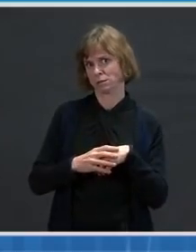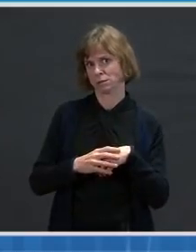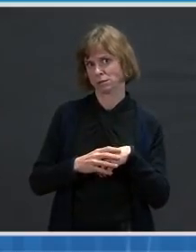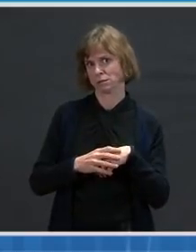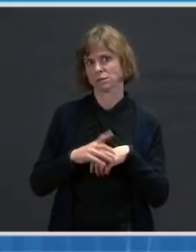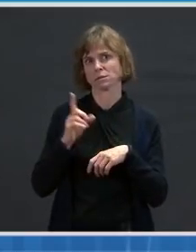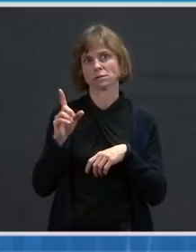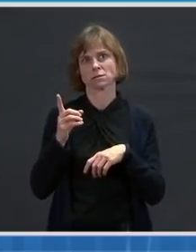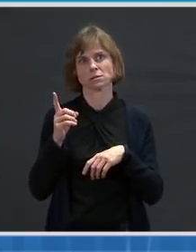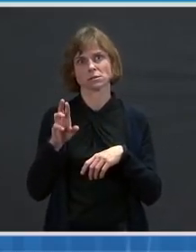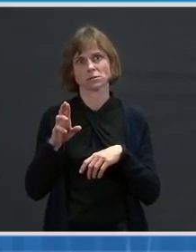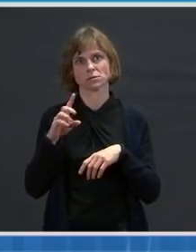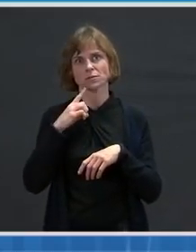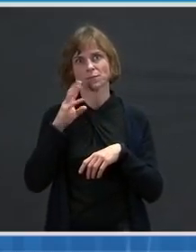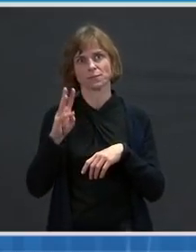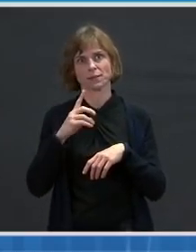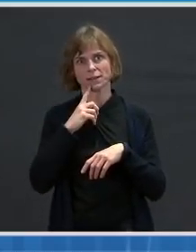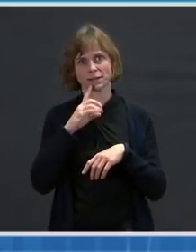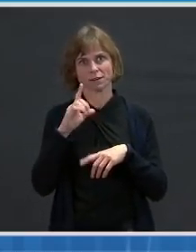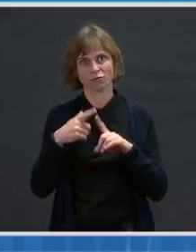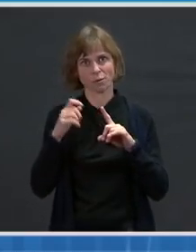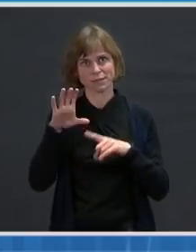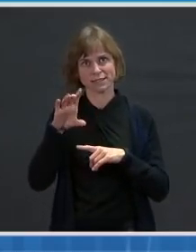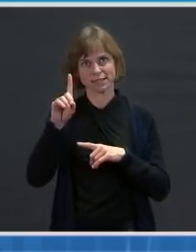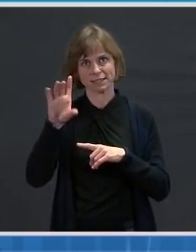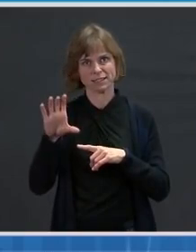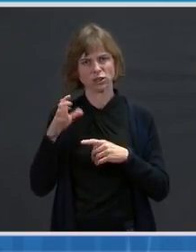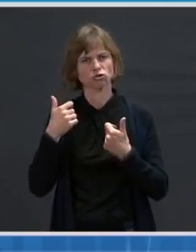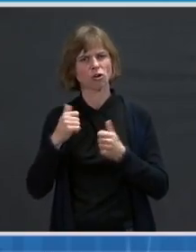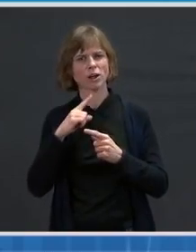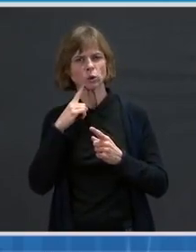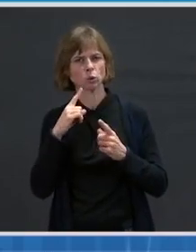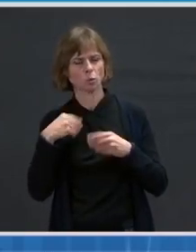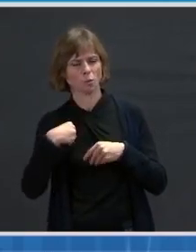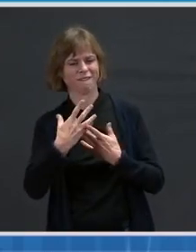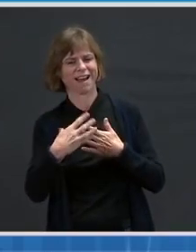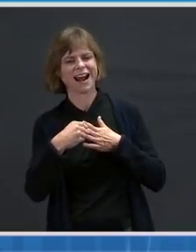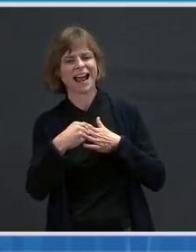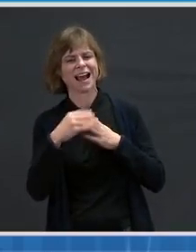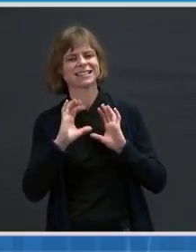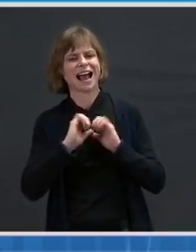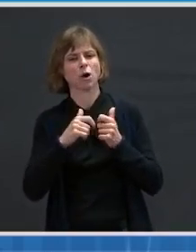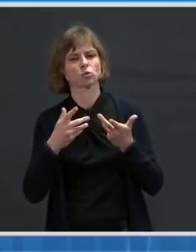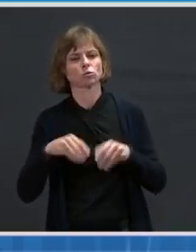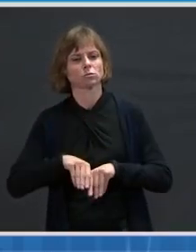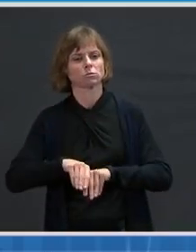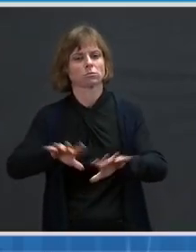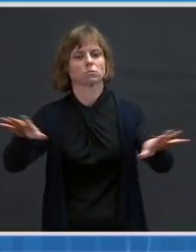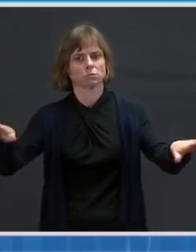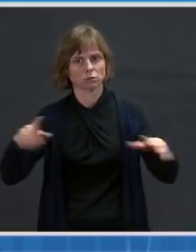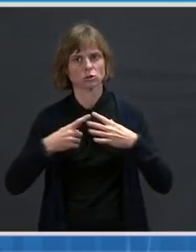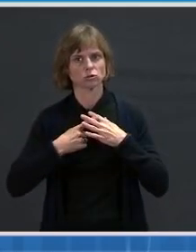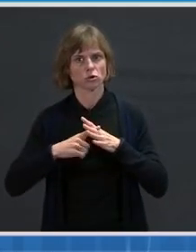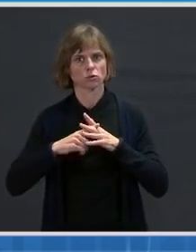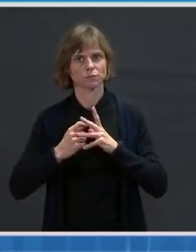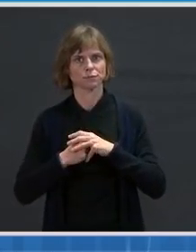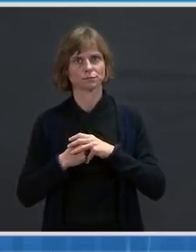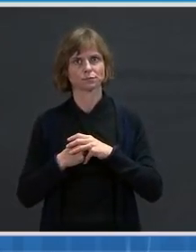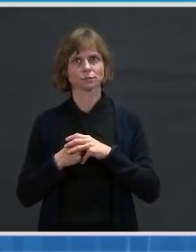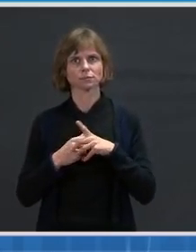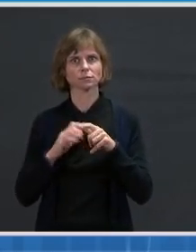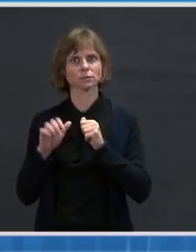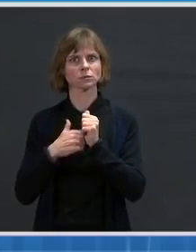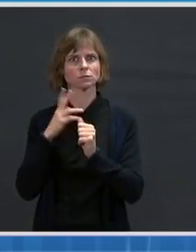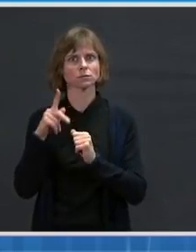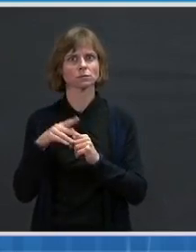its heels will be the ACIP from the CDC to sort of give some guidance as to how it should be rolled out. Can I just follow up a